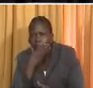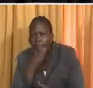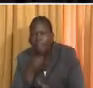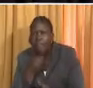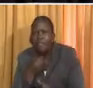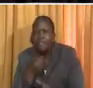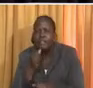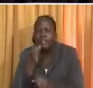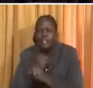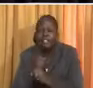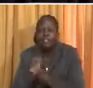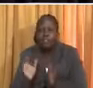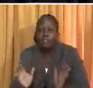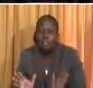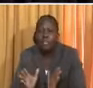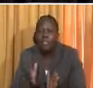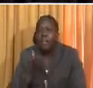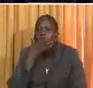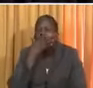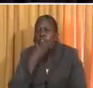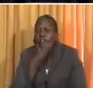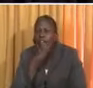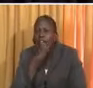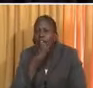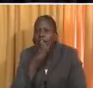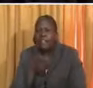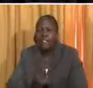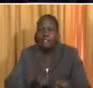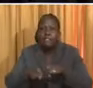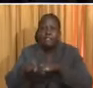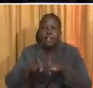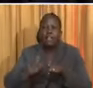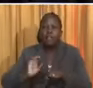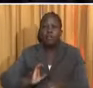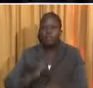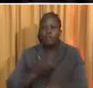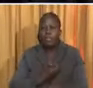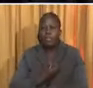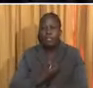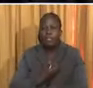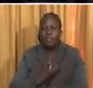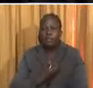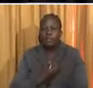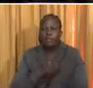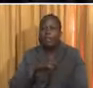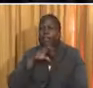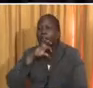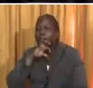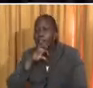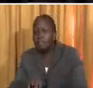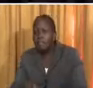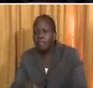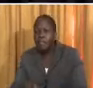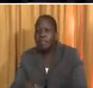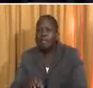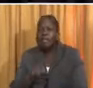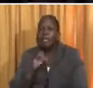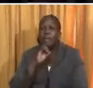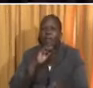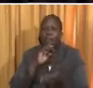father is the steering committee, and the surname of all of them is Building Bridges